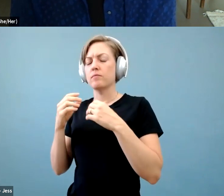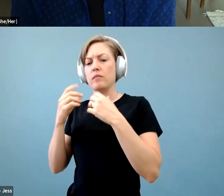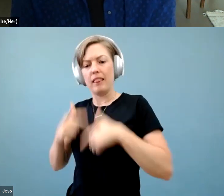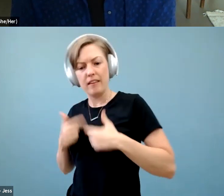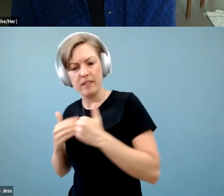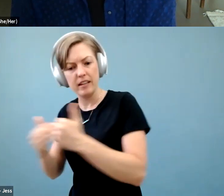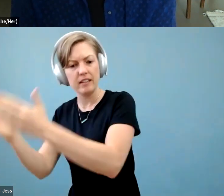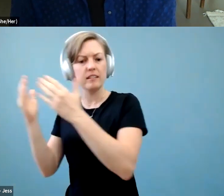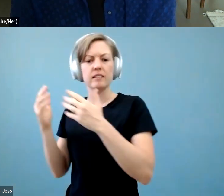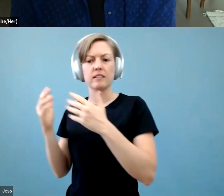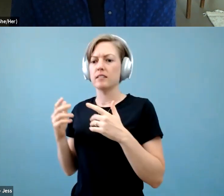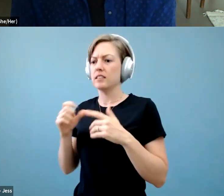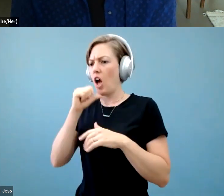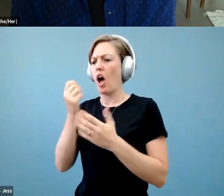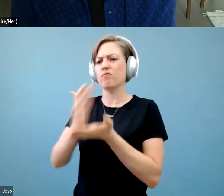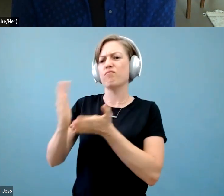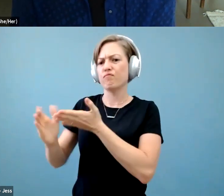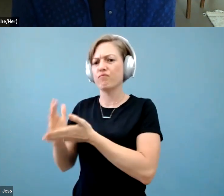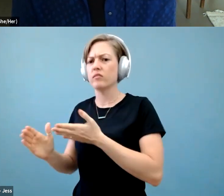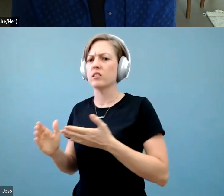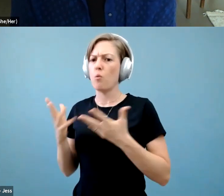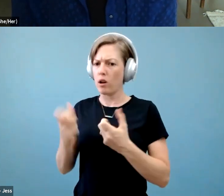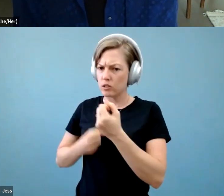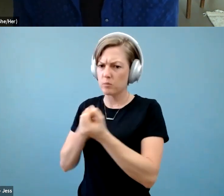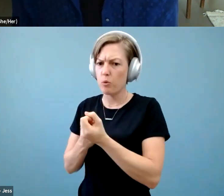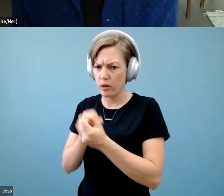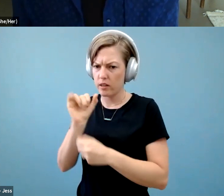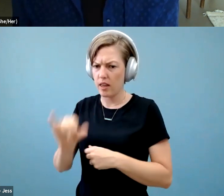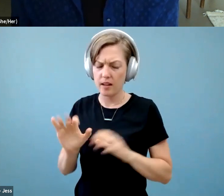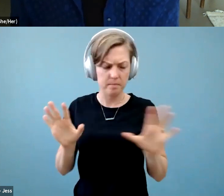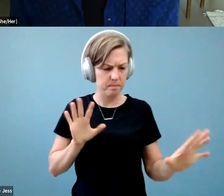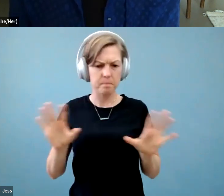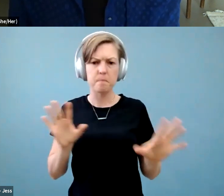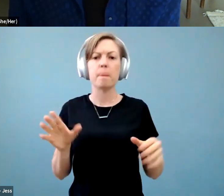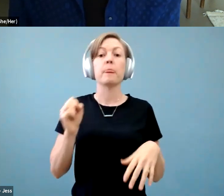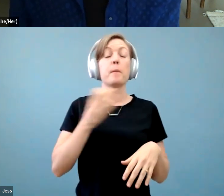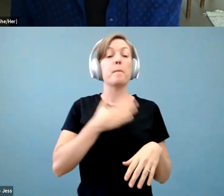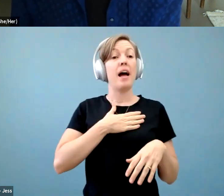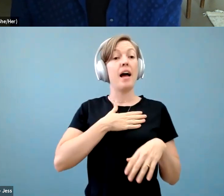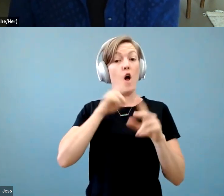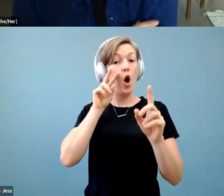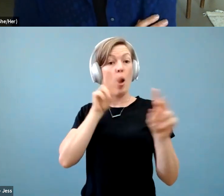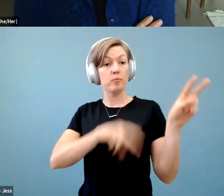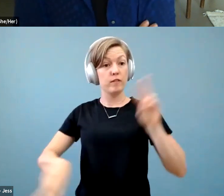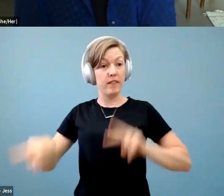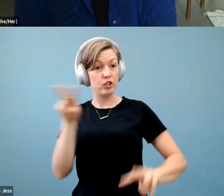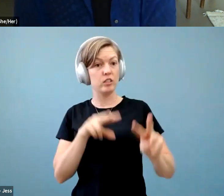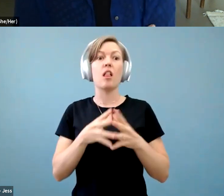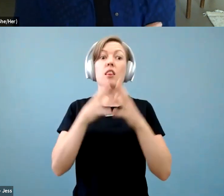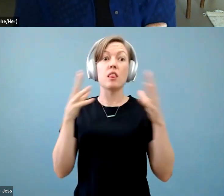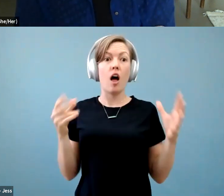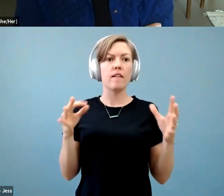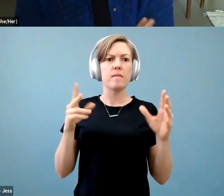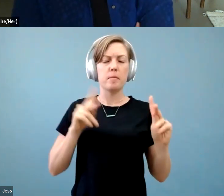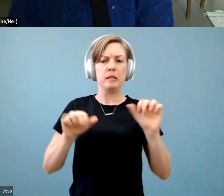ideas about personhood that we'd want to affirm. And my observation is that there's quite a lot of